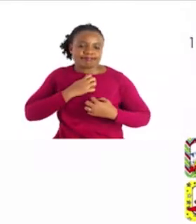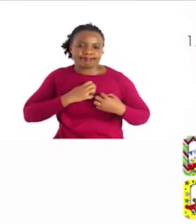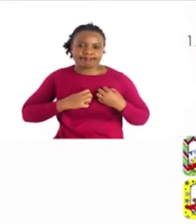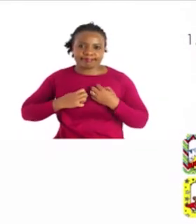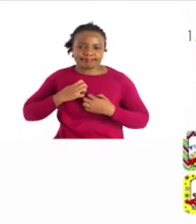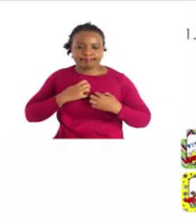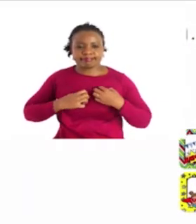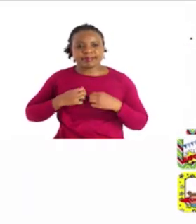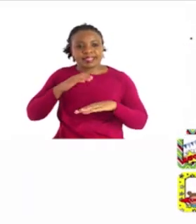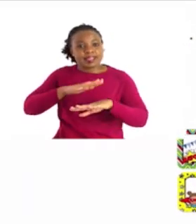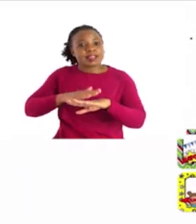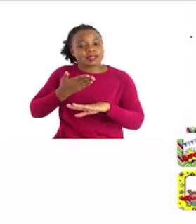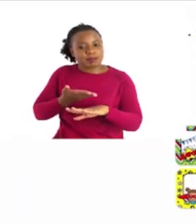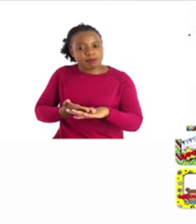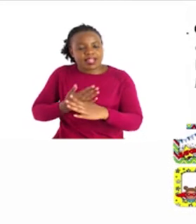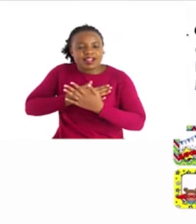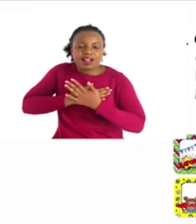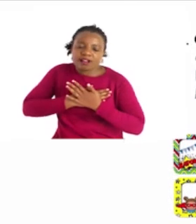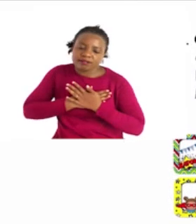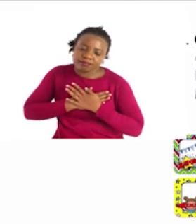Example: love,